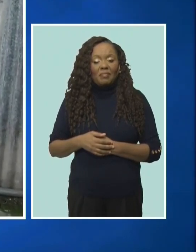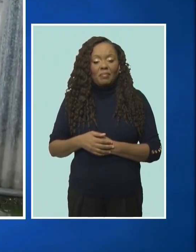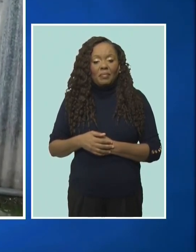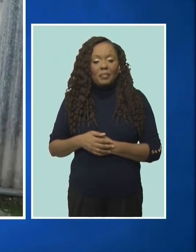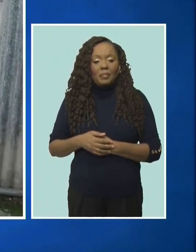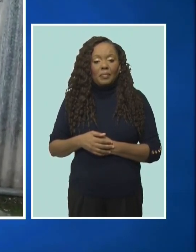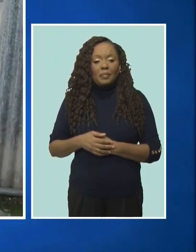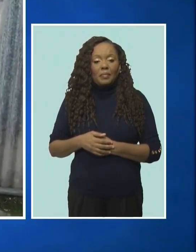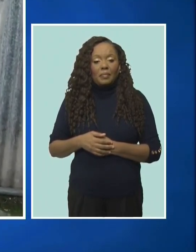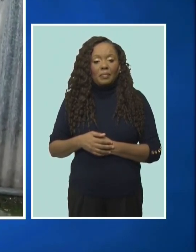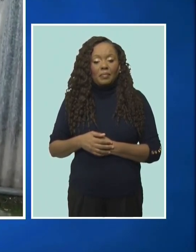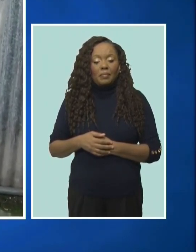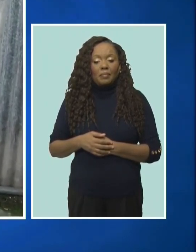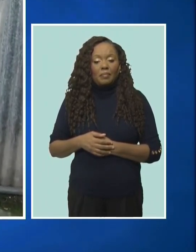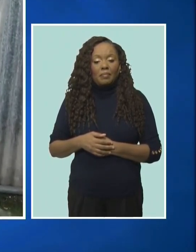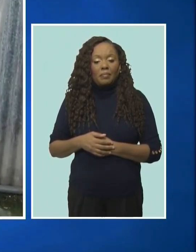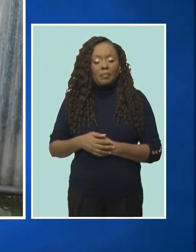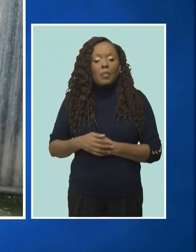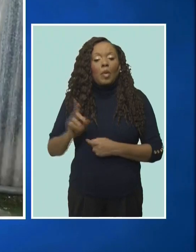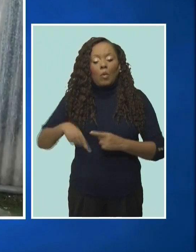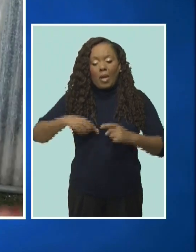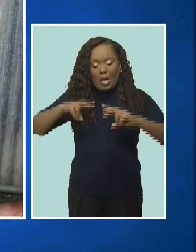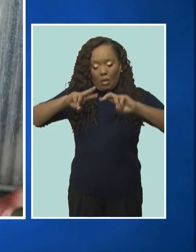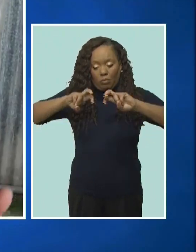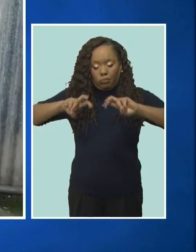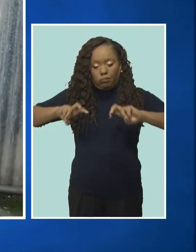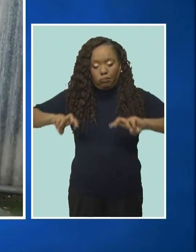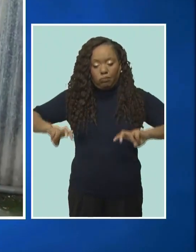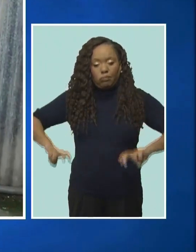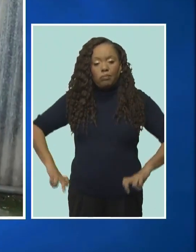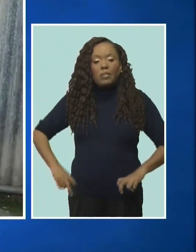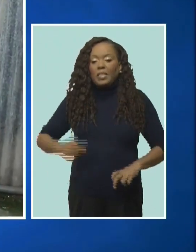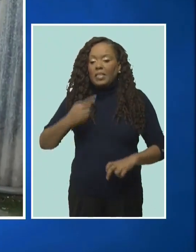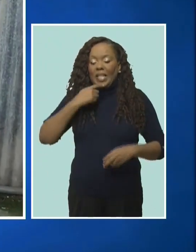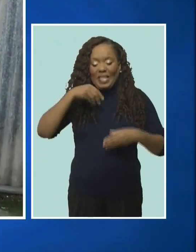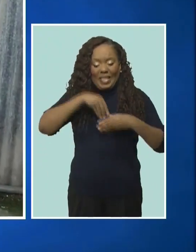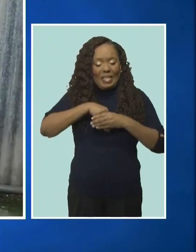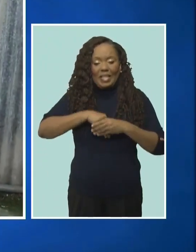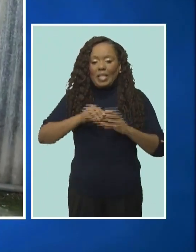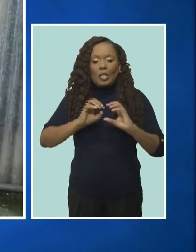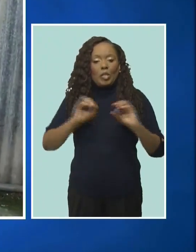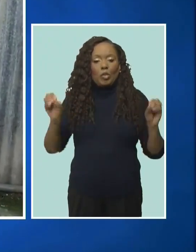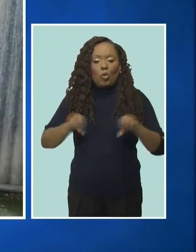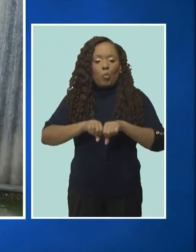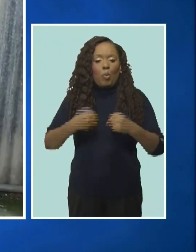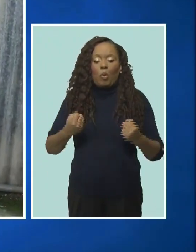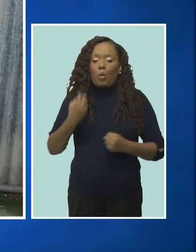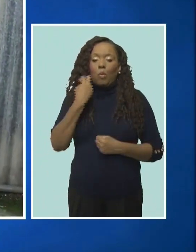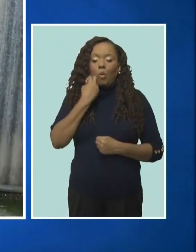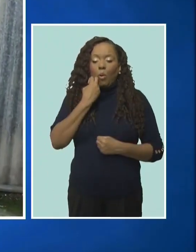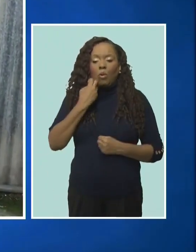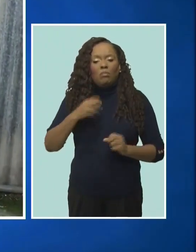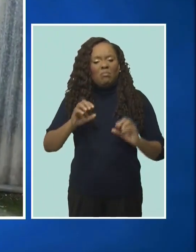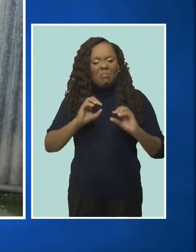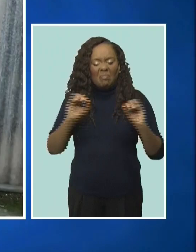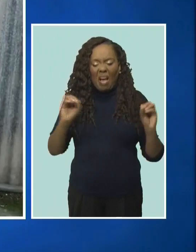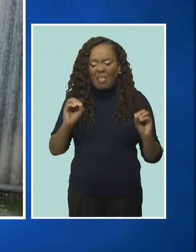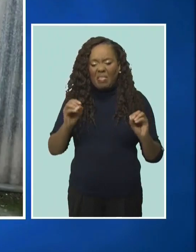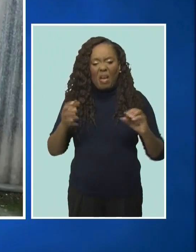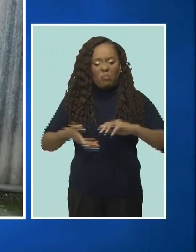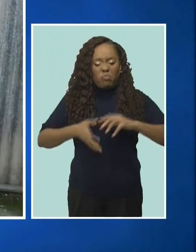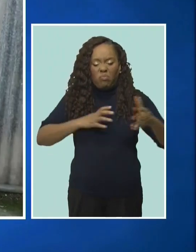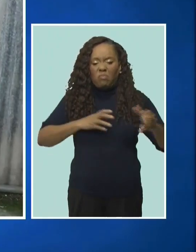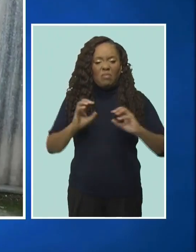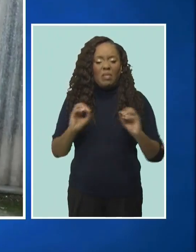scan came back that there were no broken bones. That was my most and happiest,